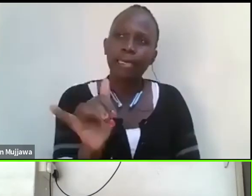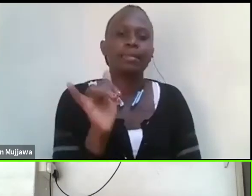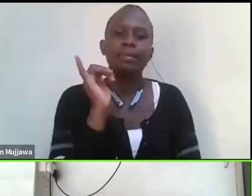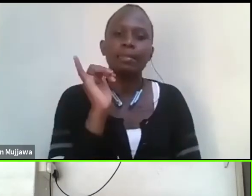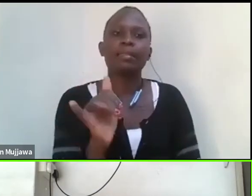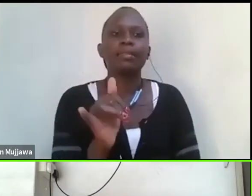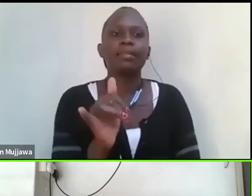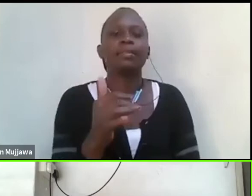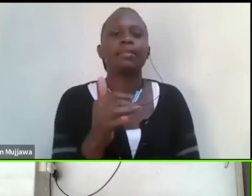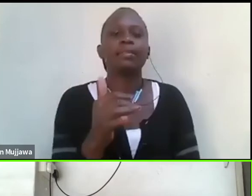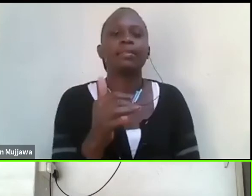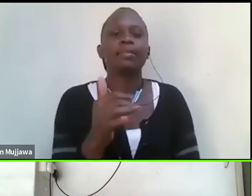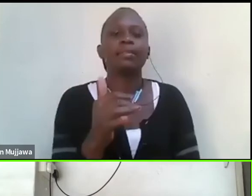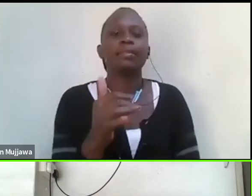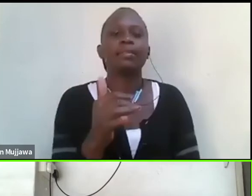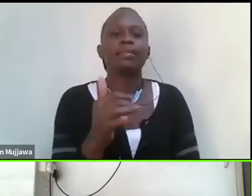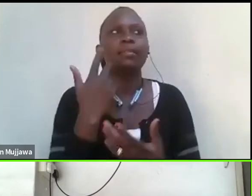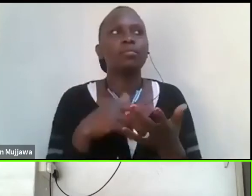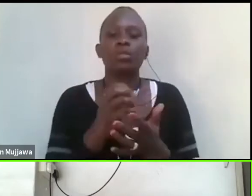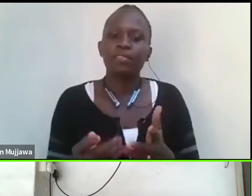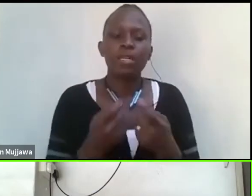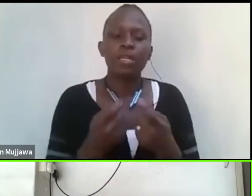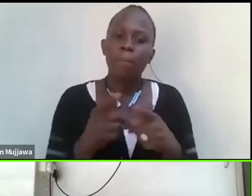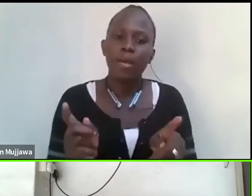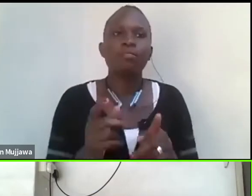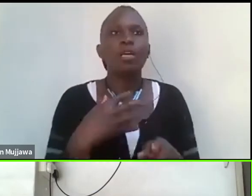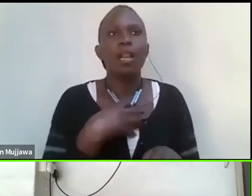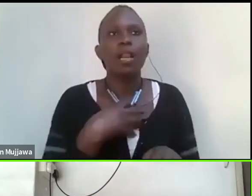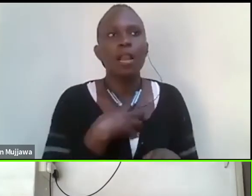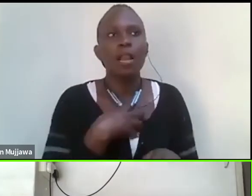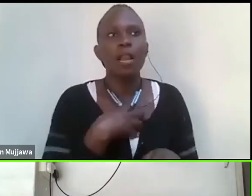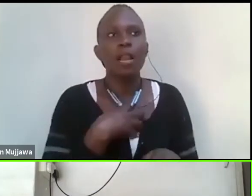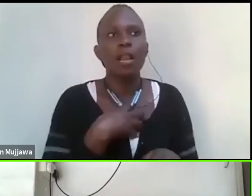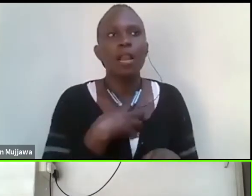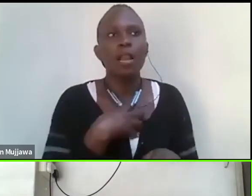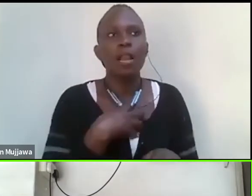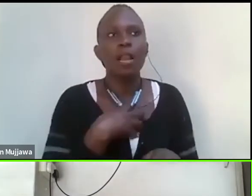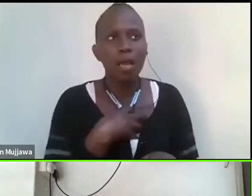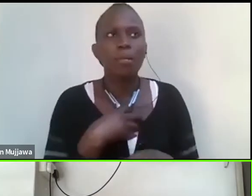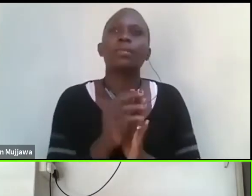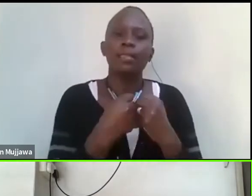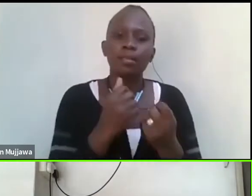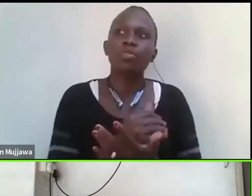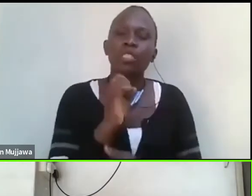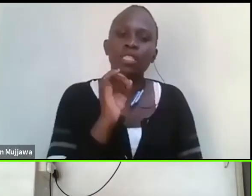of cost, labor became also another challenge, because if people are going to work from